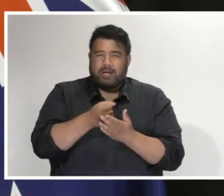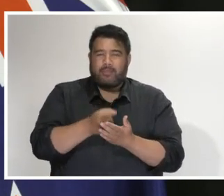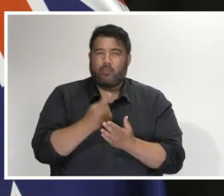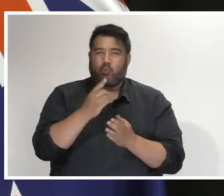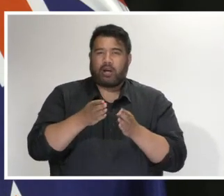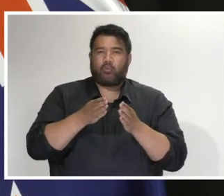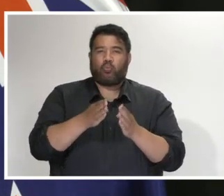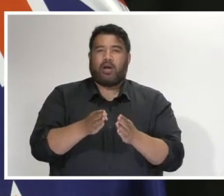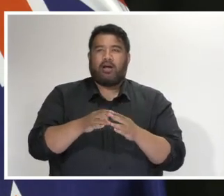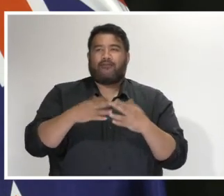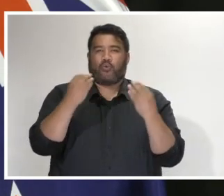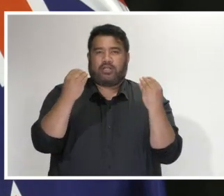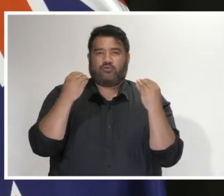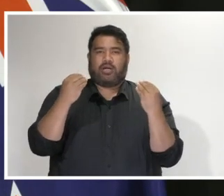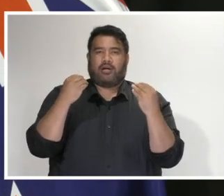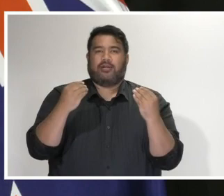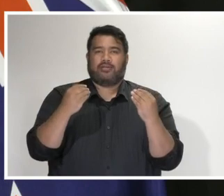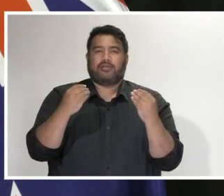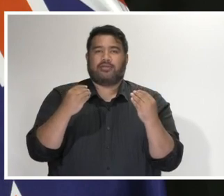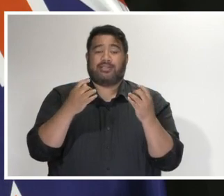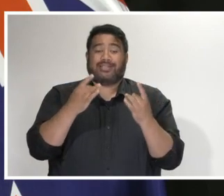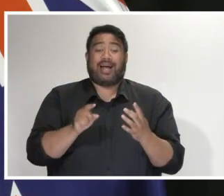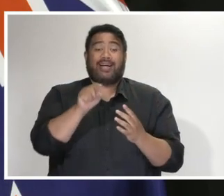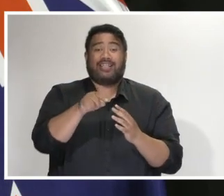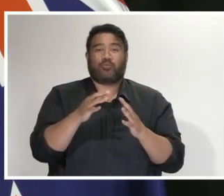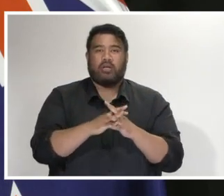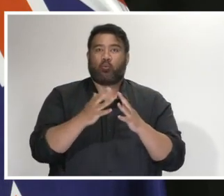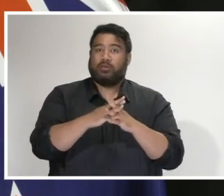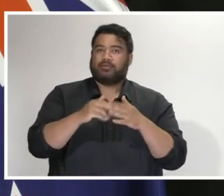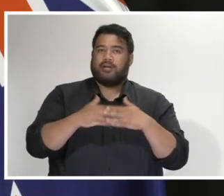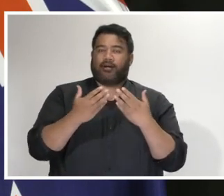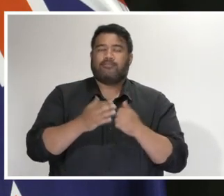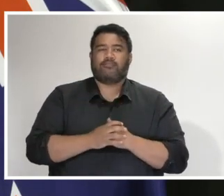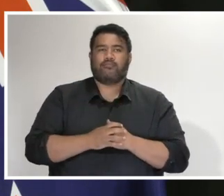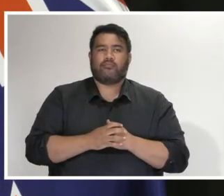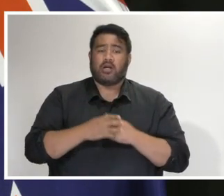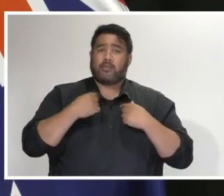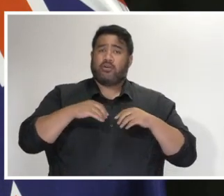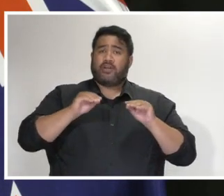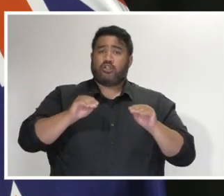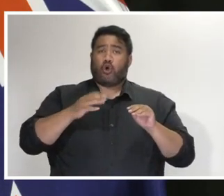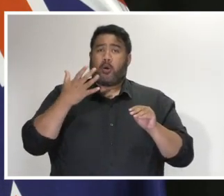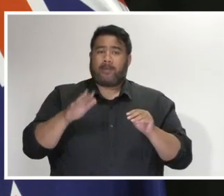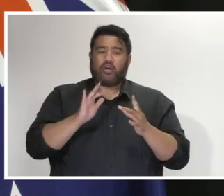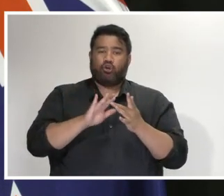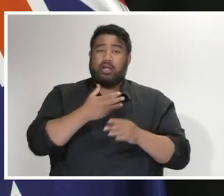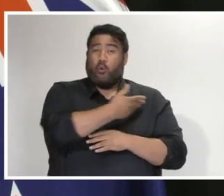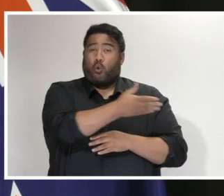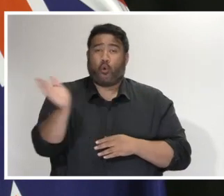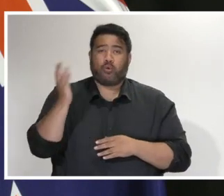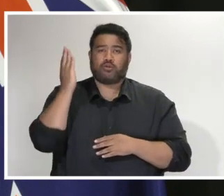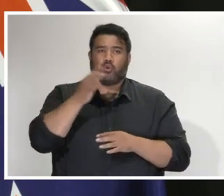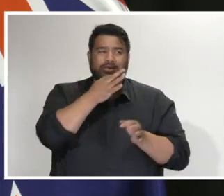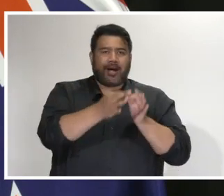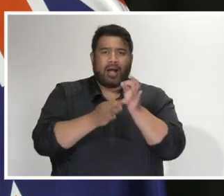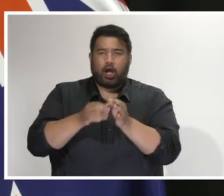Term 2 starts next Wednesday. Ministry of Education surveyed all of the schools to see how prepared they are